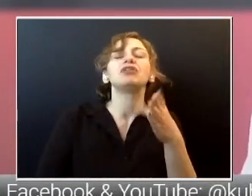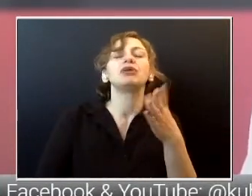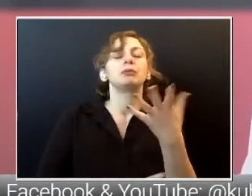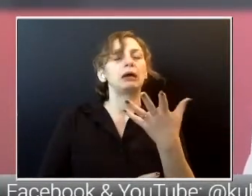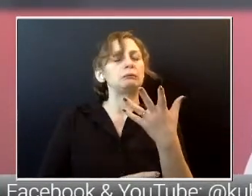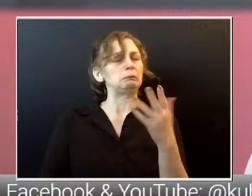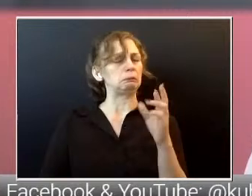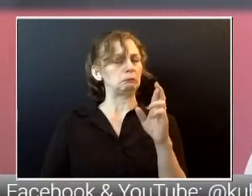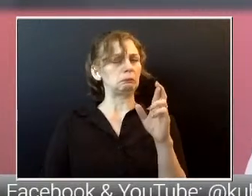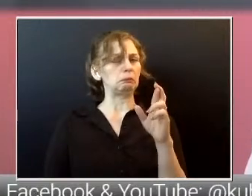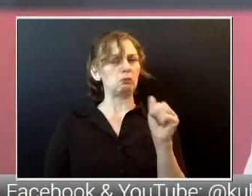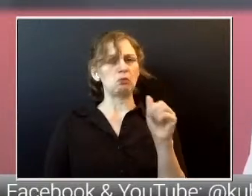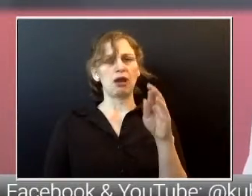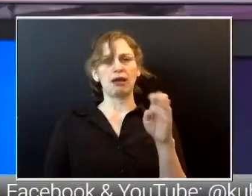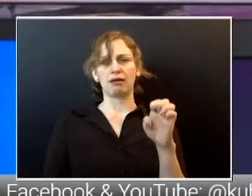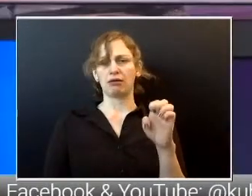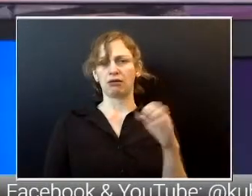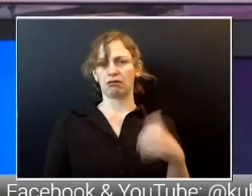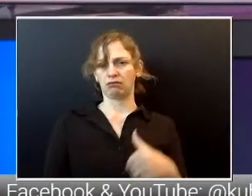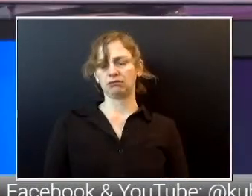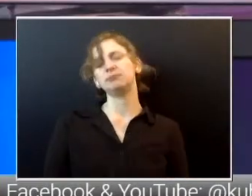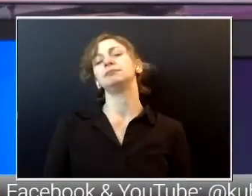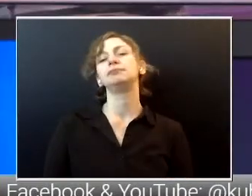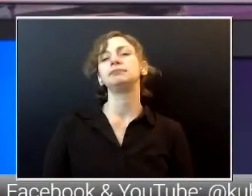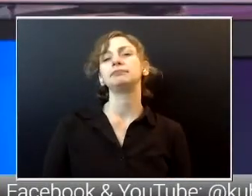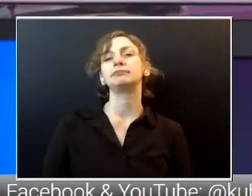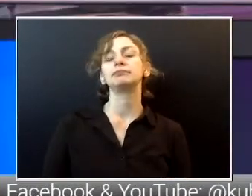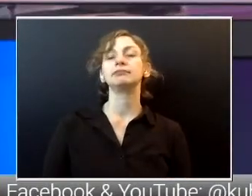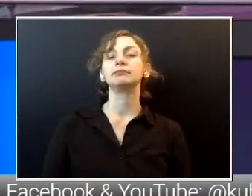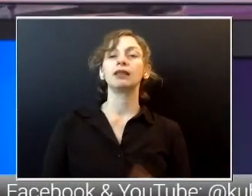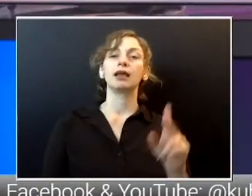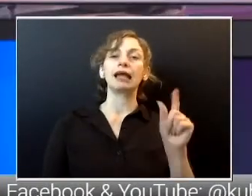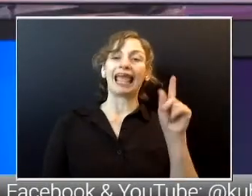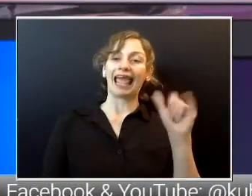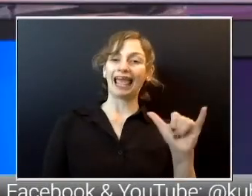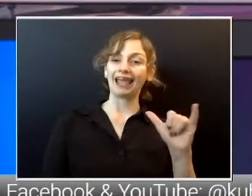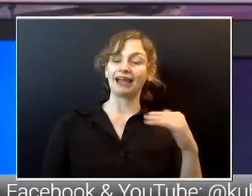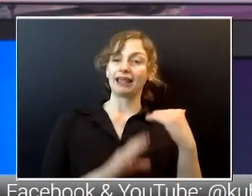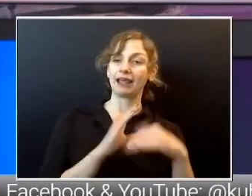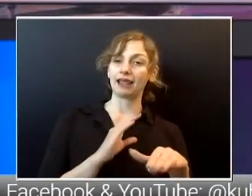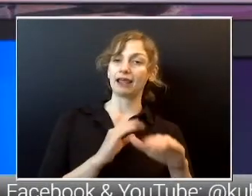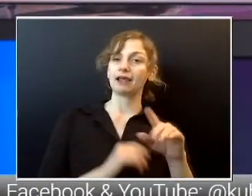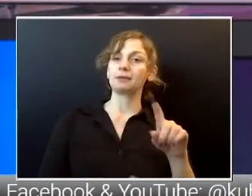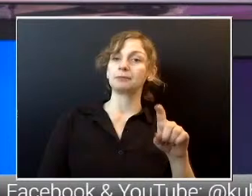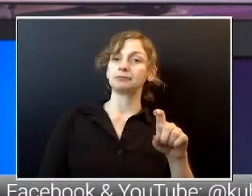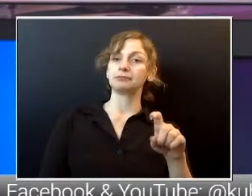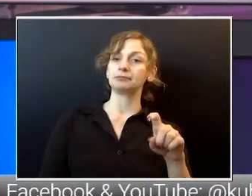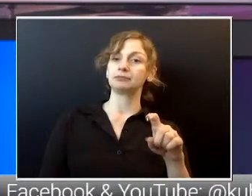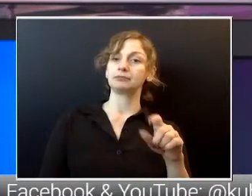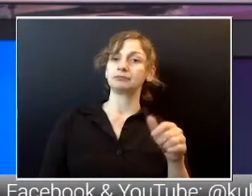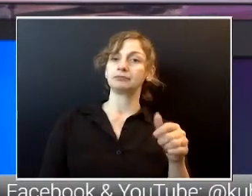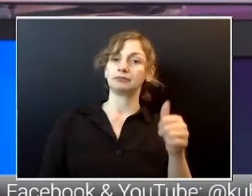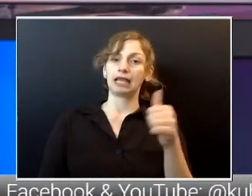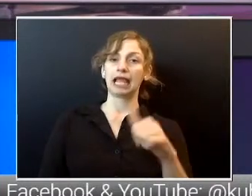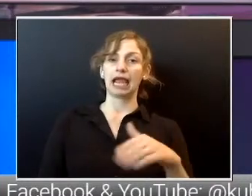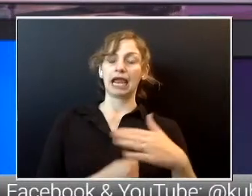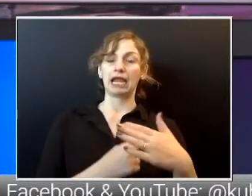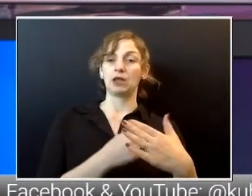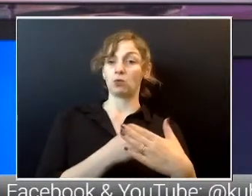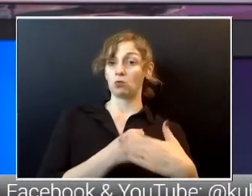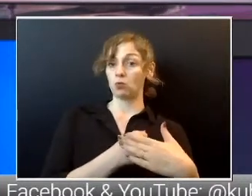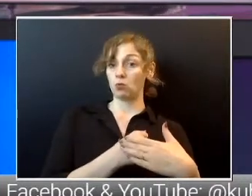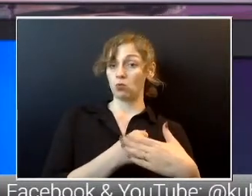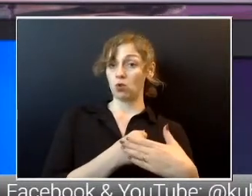would be very rare, I would say. Katie submitted a question by email. Katie wants to know, were there any warning signs? And then I had a